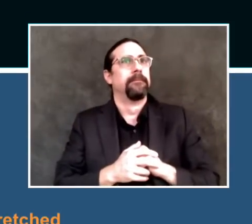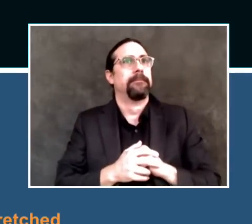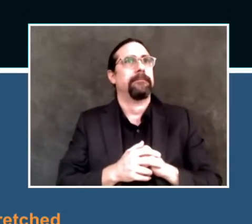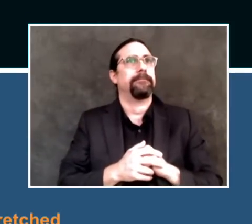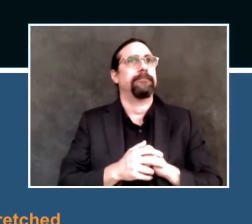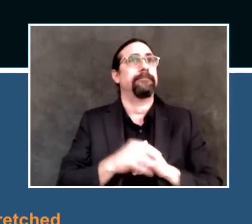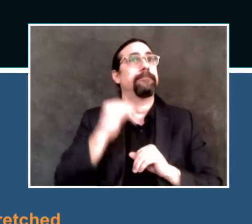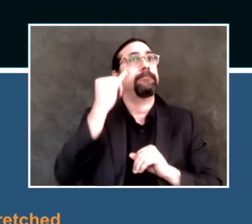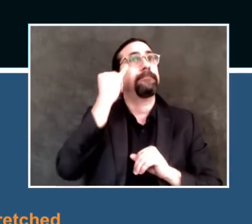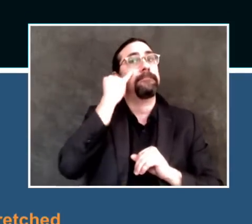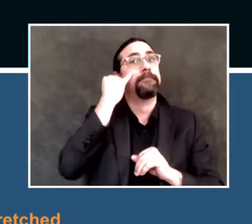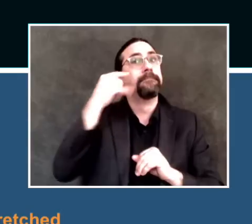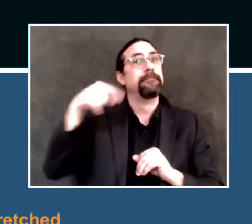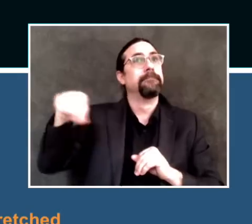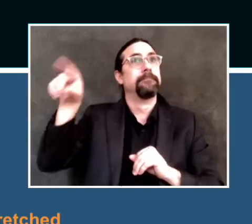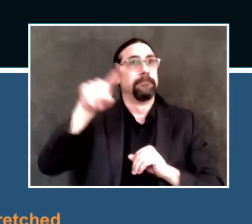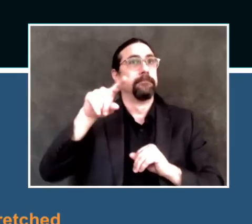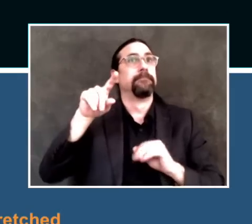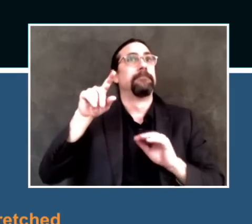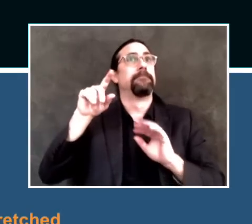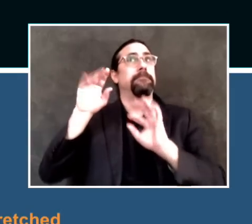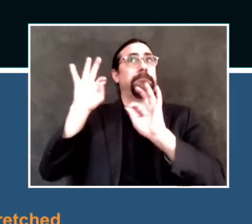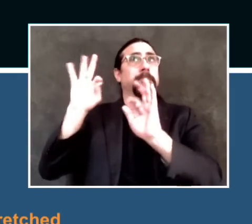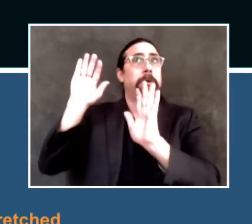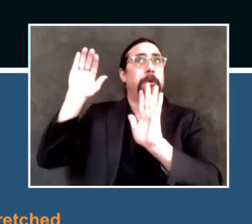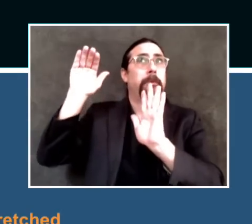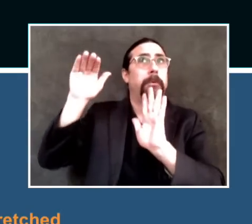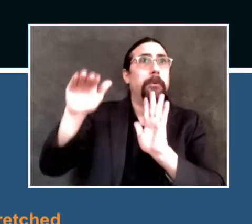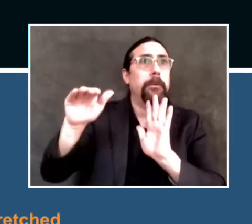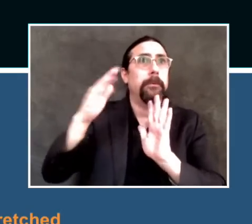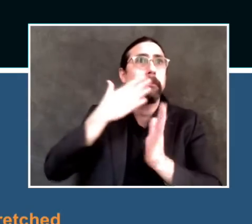way it is, to help the most vulnerable. I think we can.